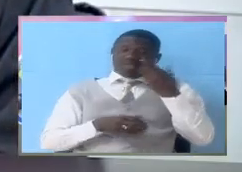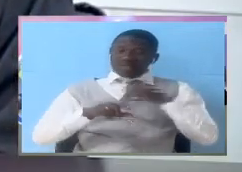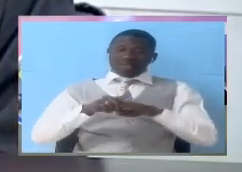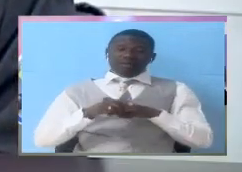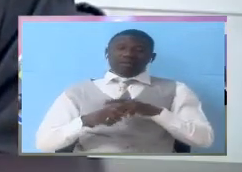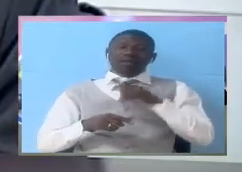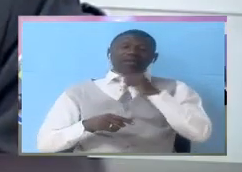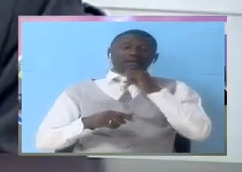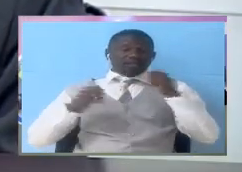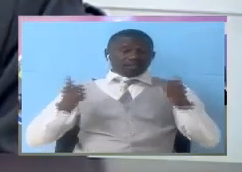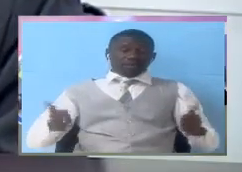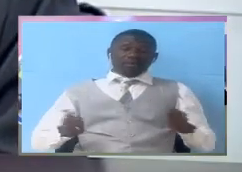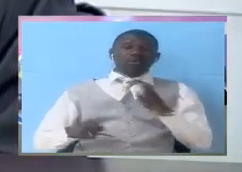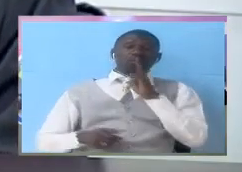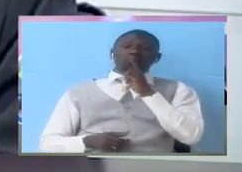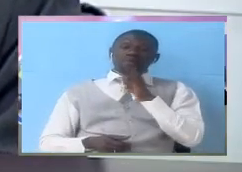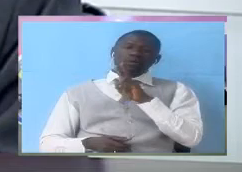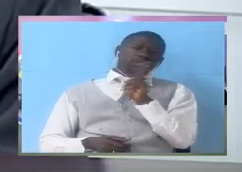formally speaking,